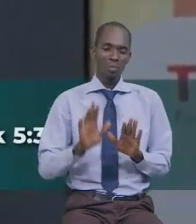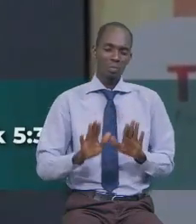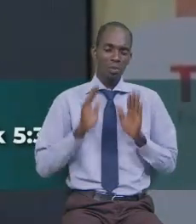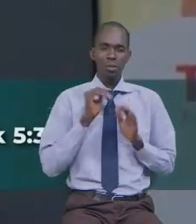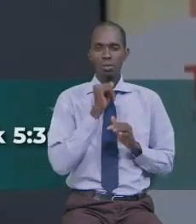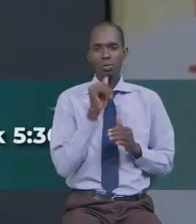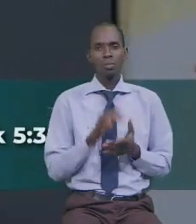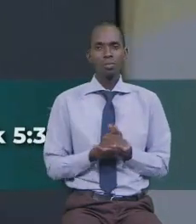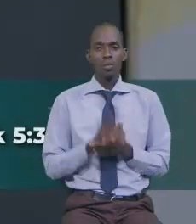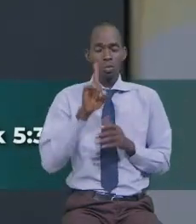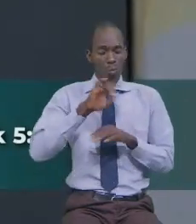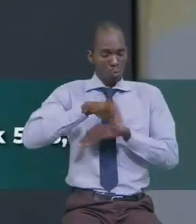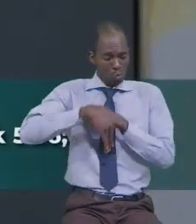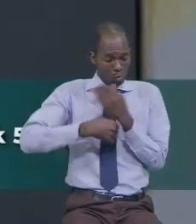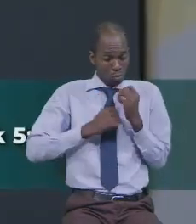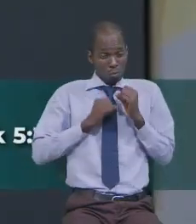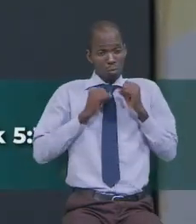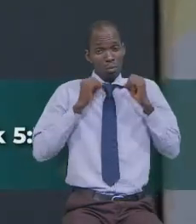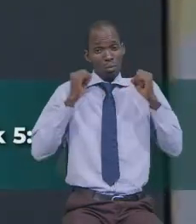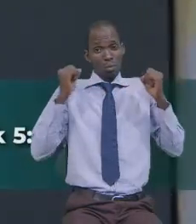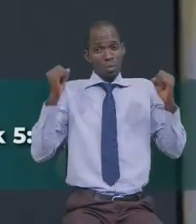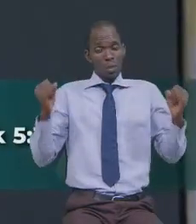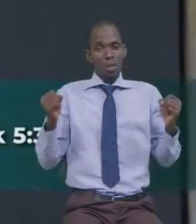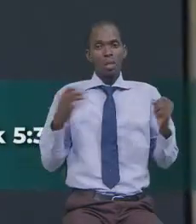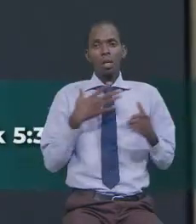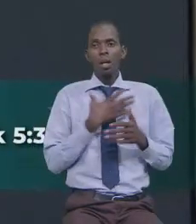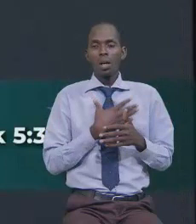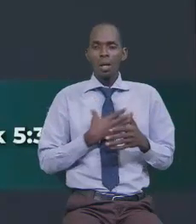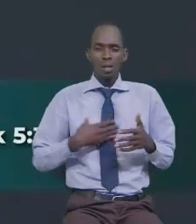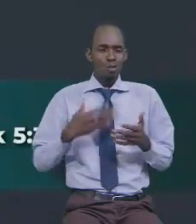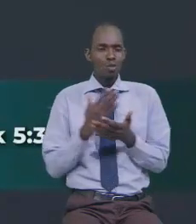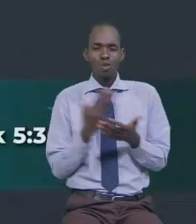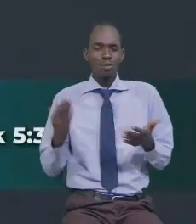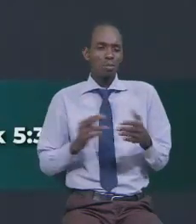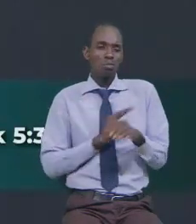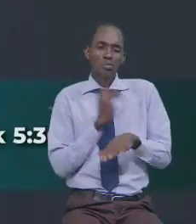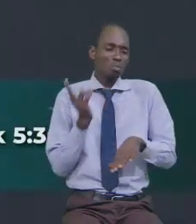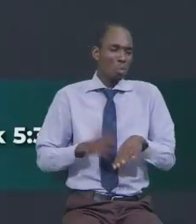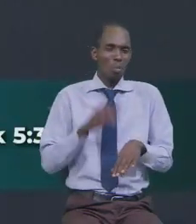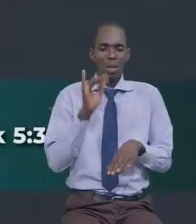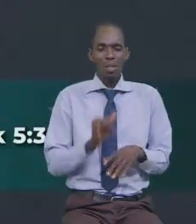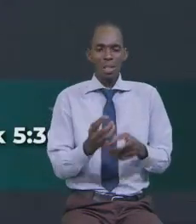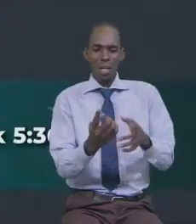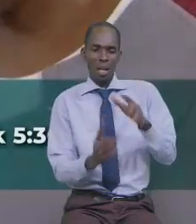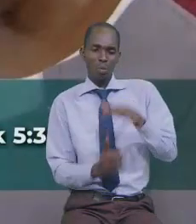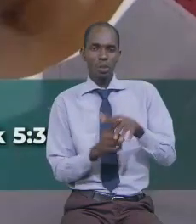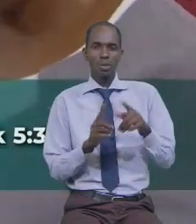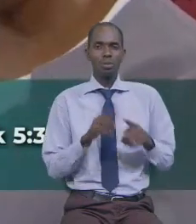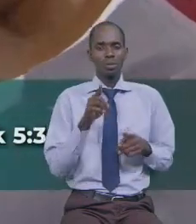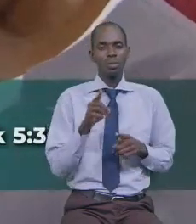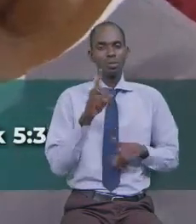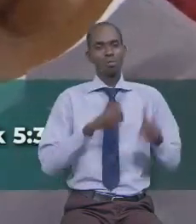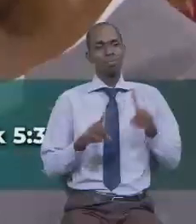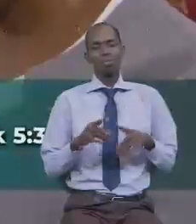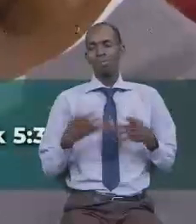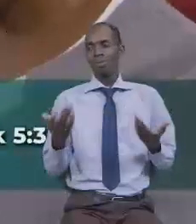You wake up in the morning and something habitually that always came, I'm going, I fear the